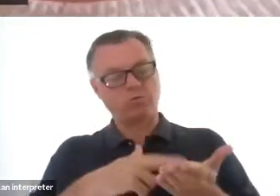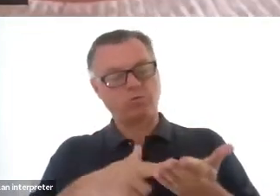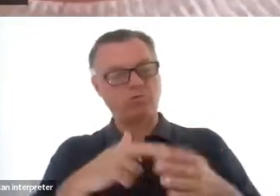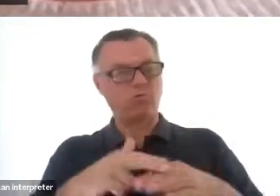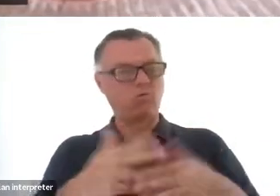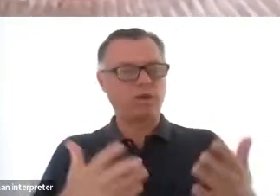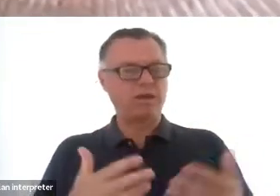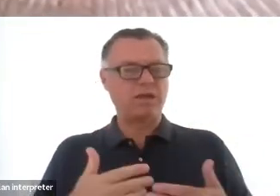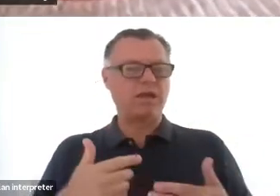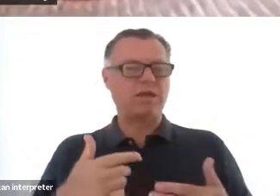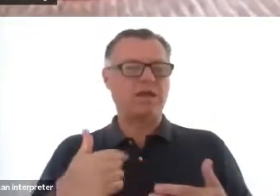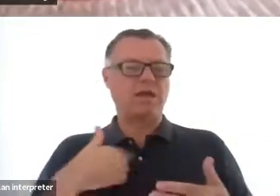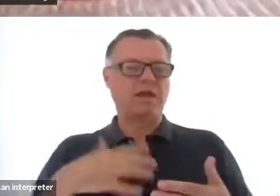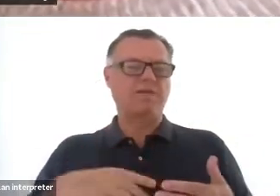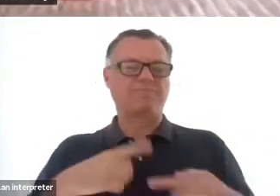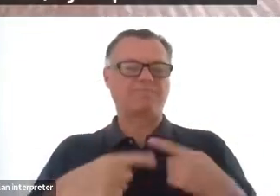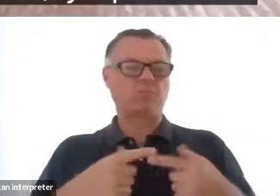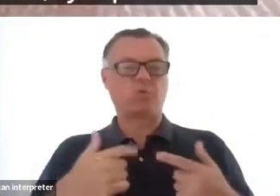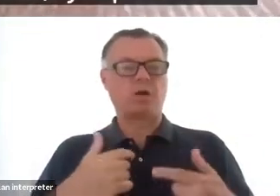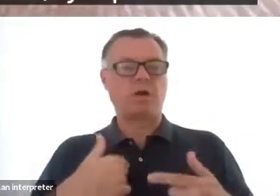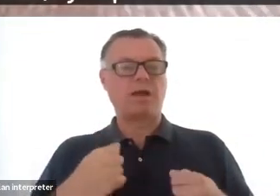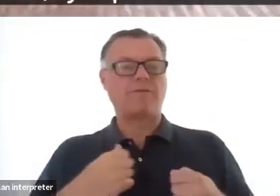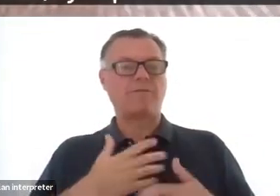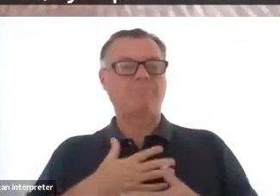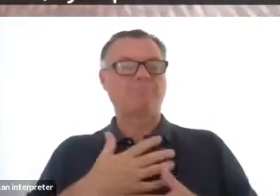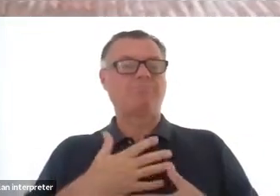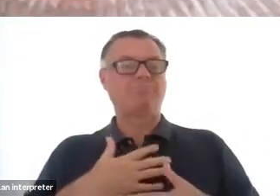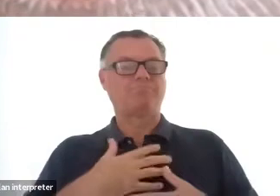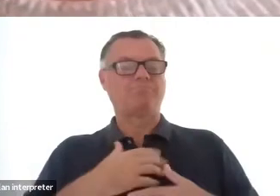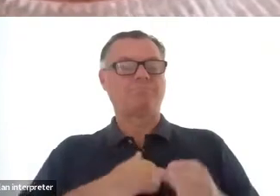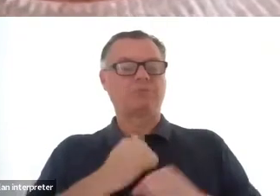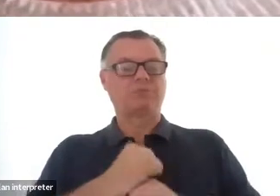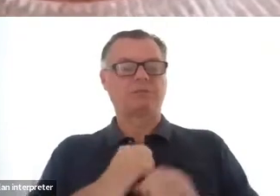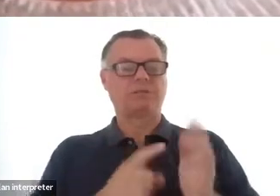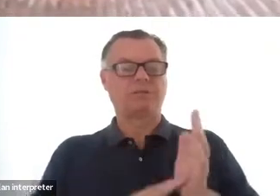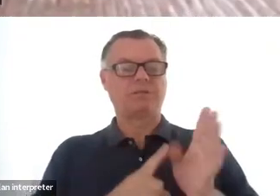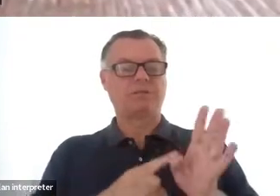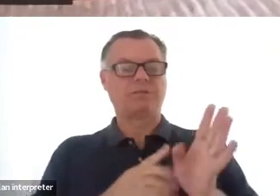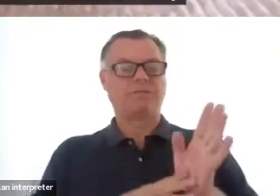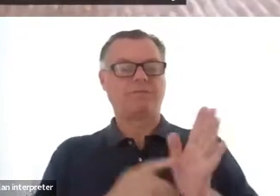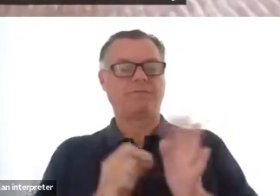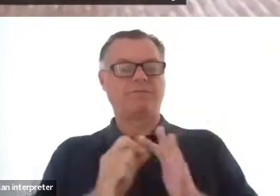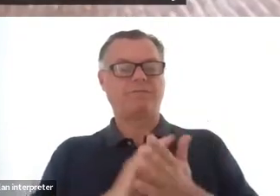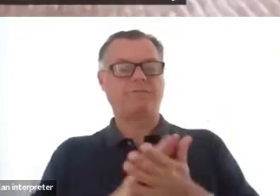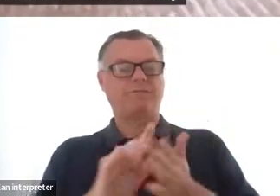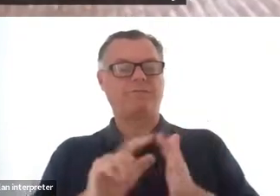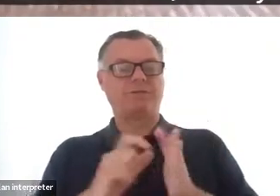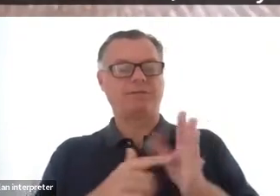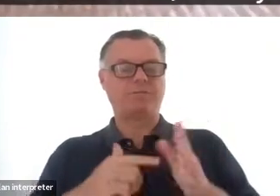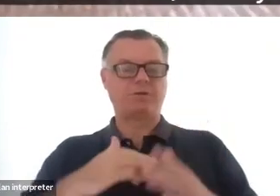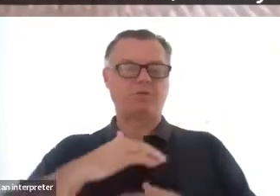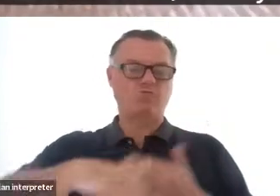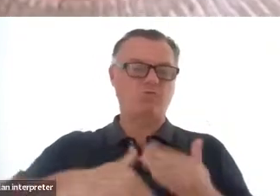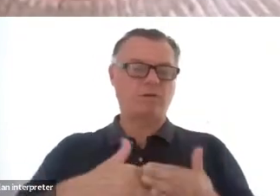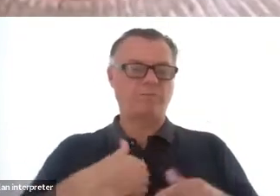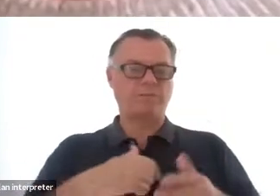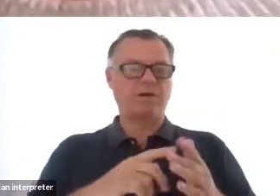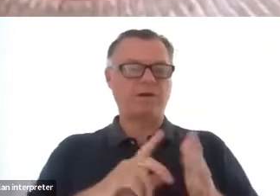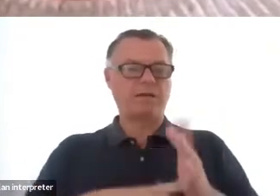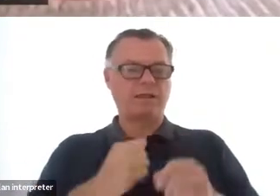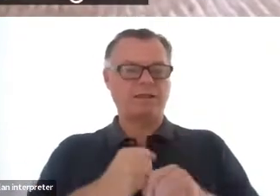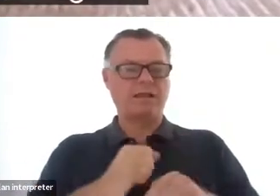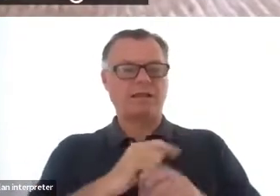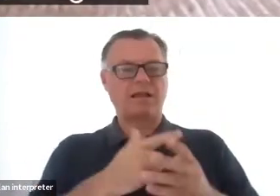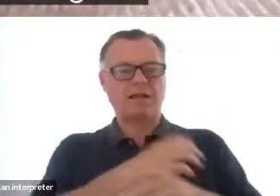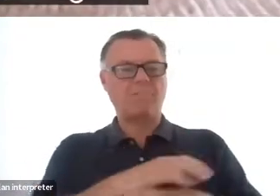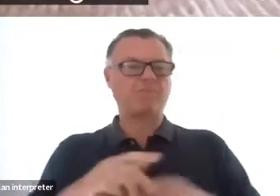care. Breathing machines, lymphedema wraps, every shift, every new worker, always me explaining it